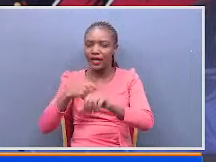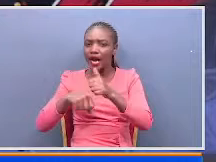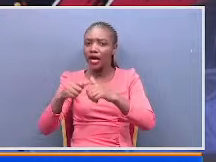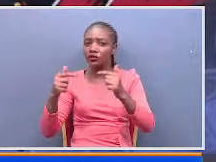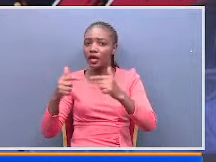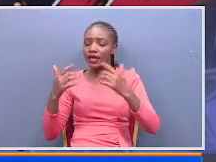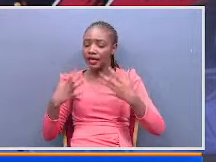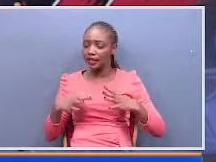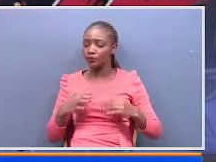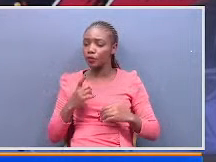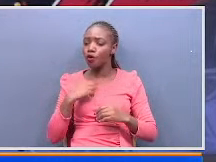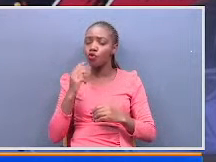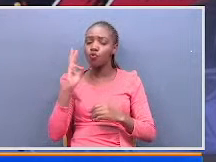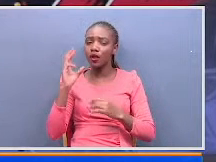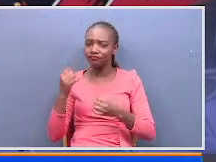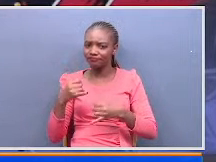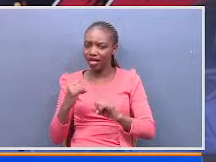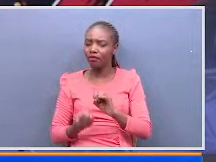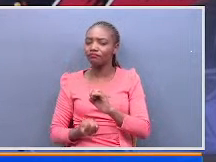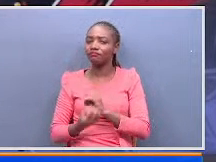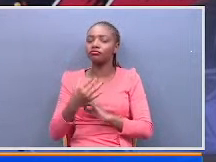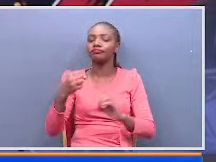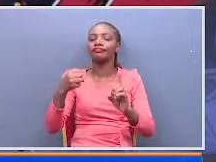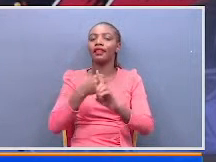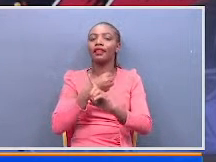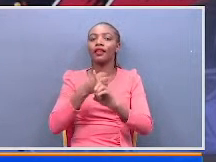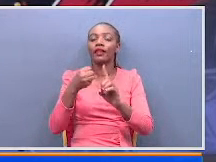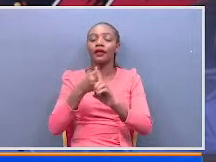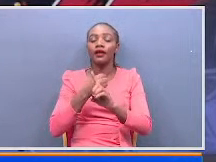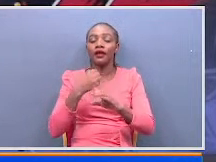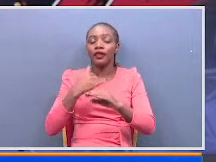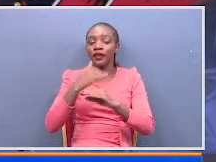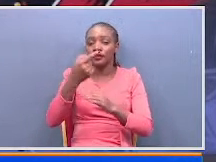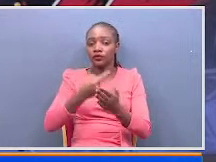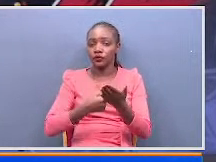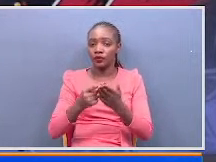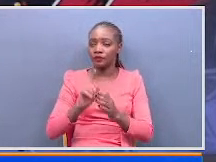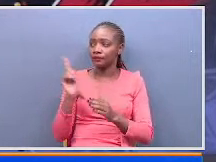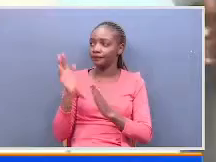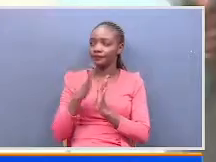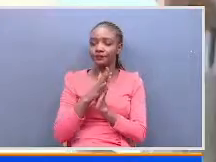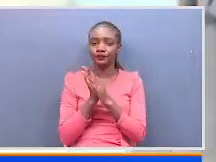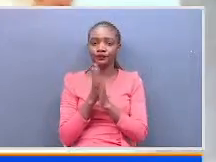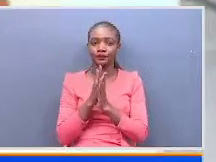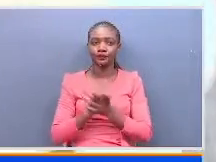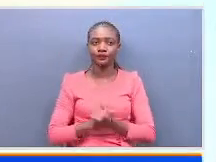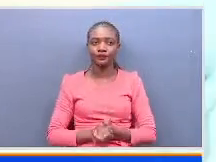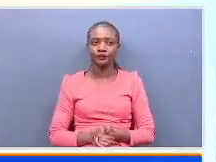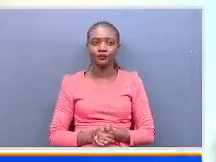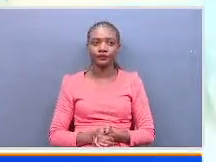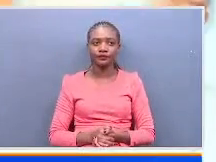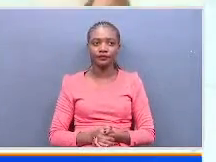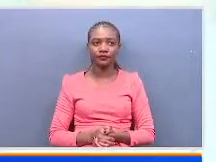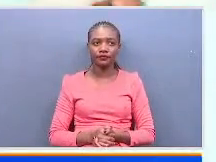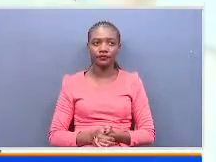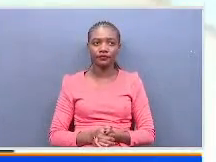will attempt to disrupt the election process next week. Chichi Josephine with more.